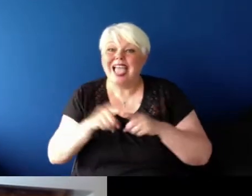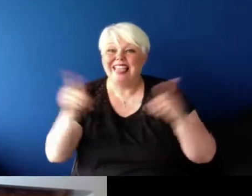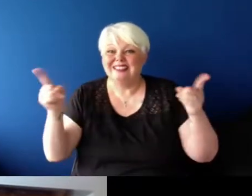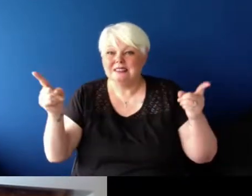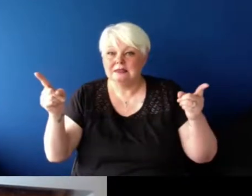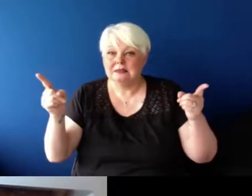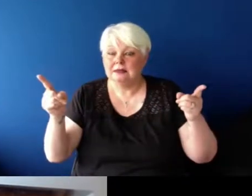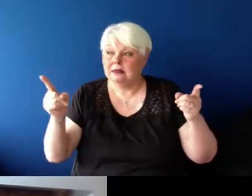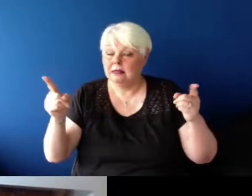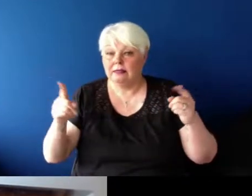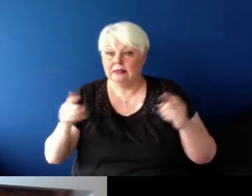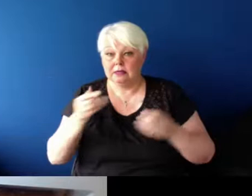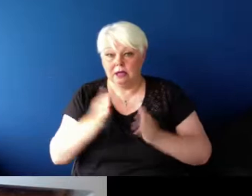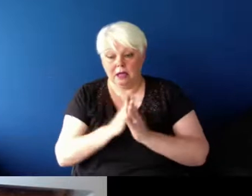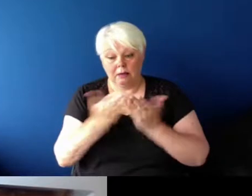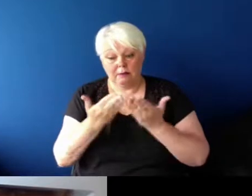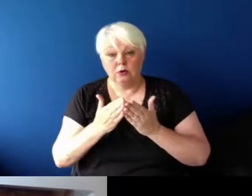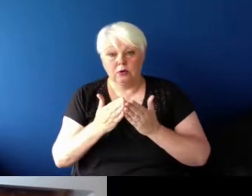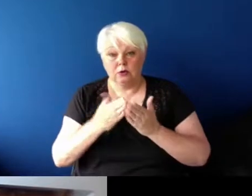a bookshop called News from Nowhere.